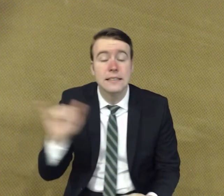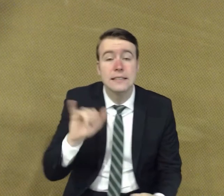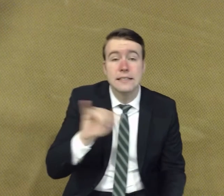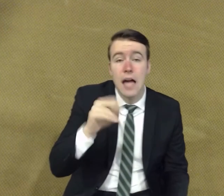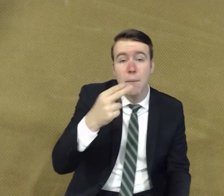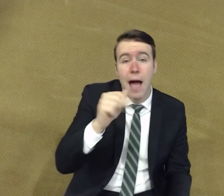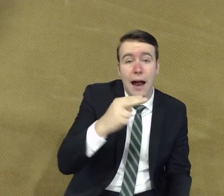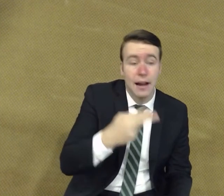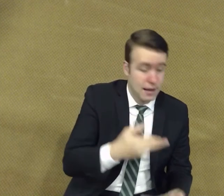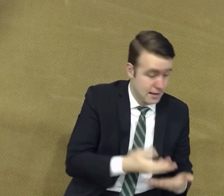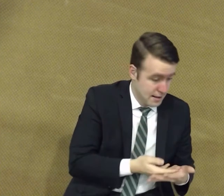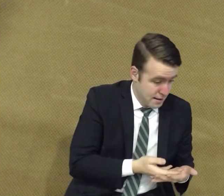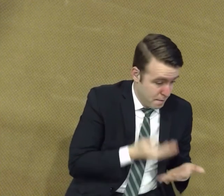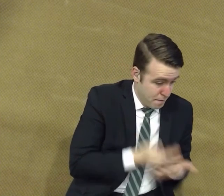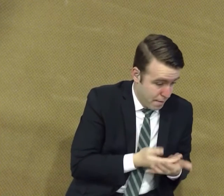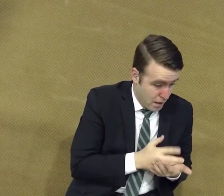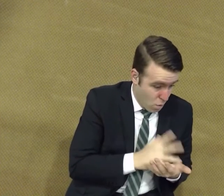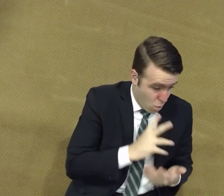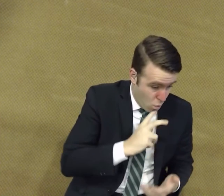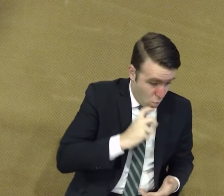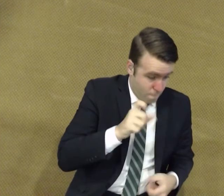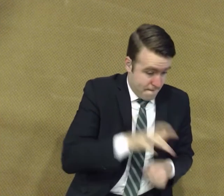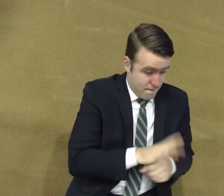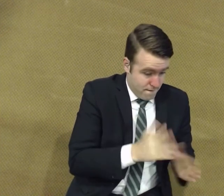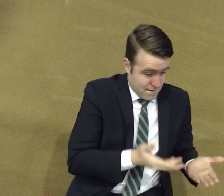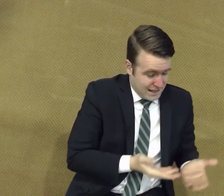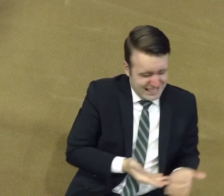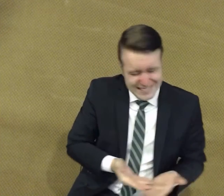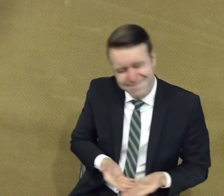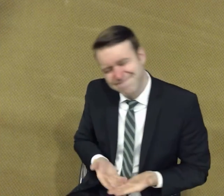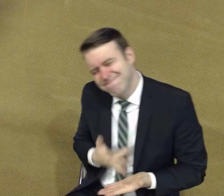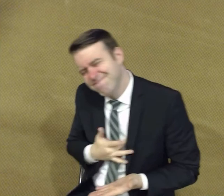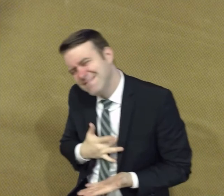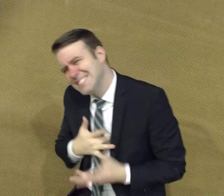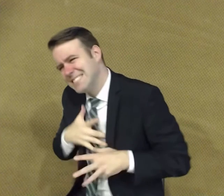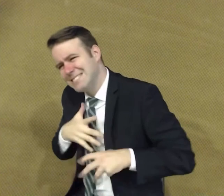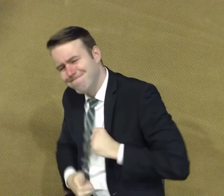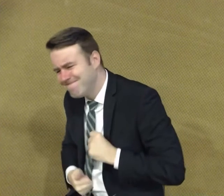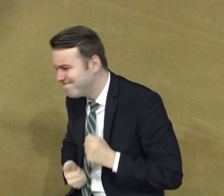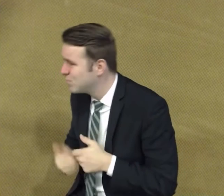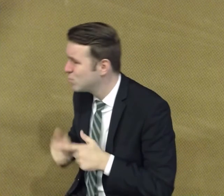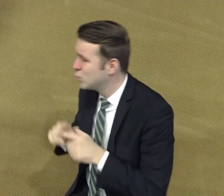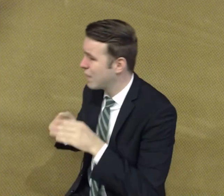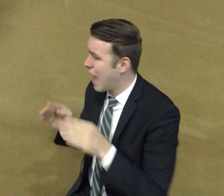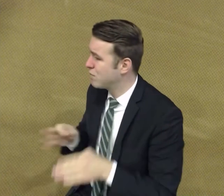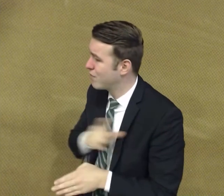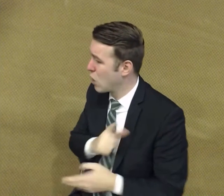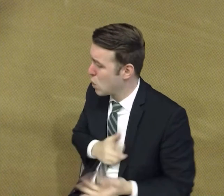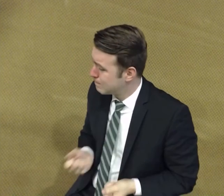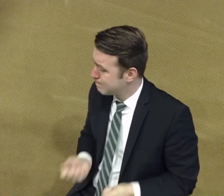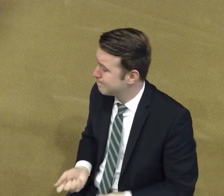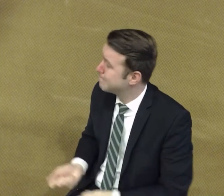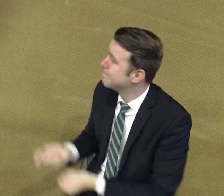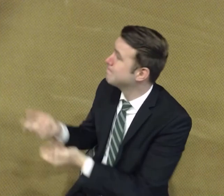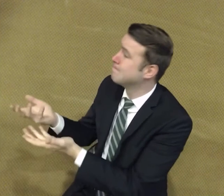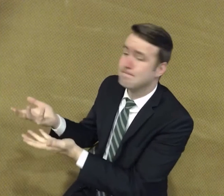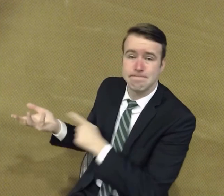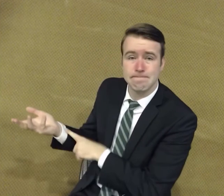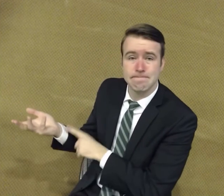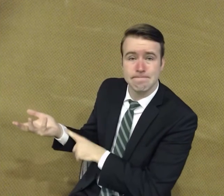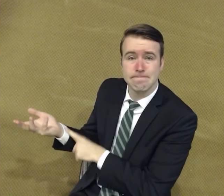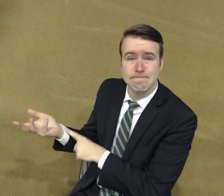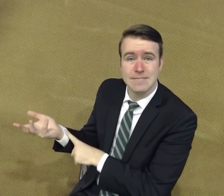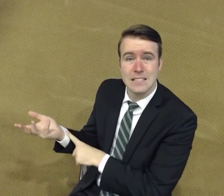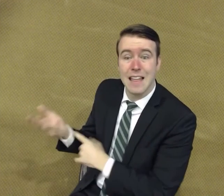enough and when he is weaned. And she takes him and they go to the house of the Lord again. And when she gets